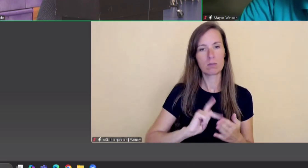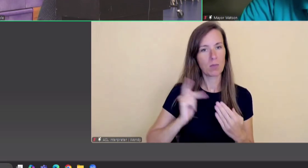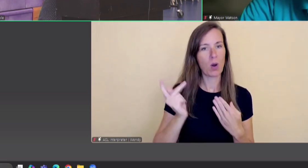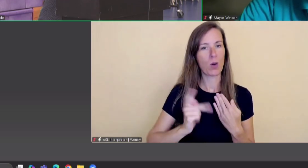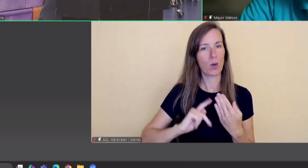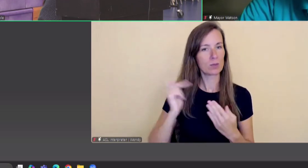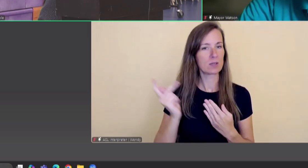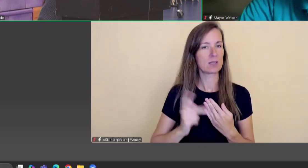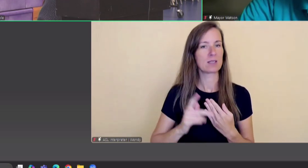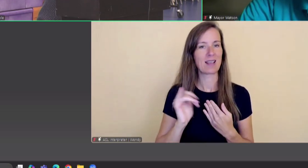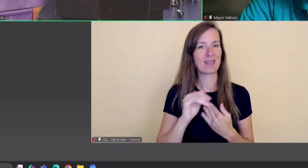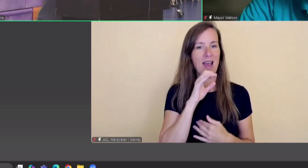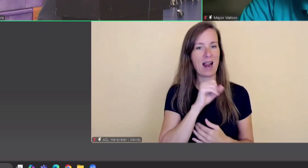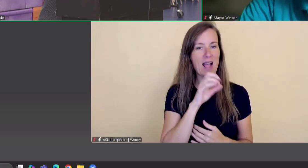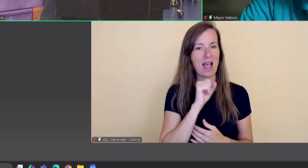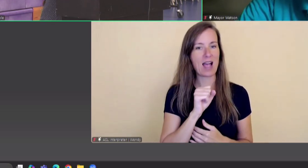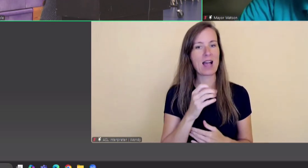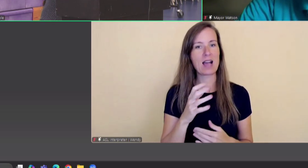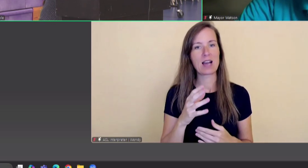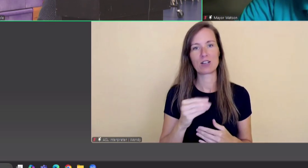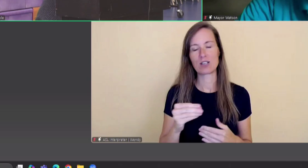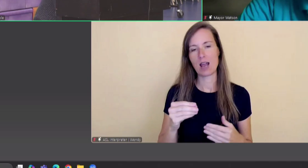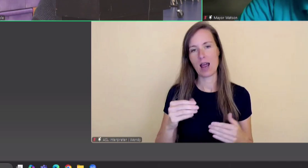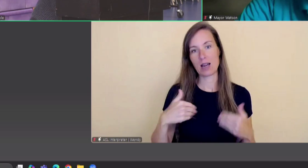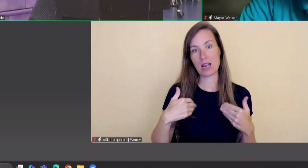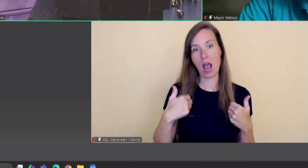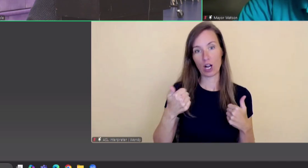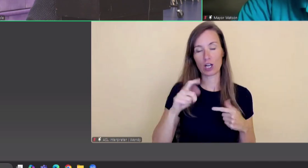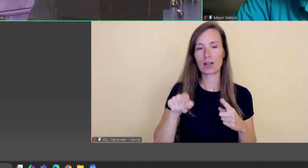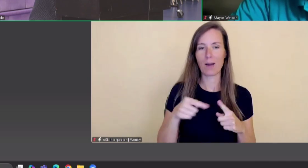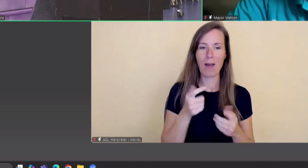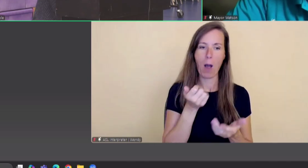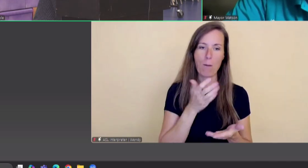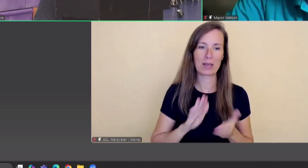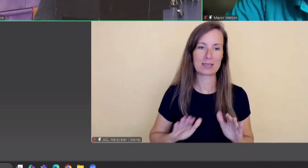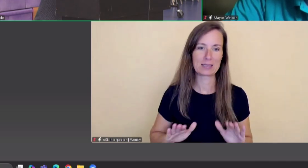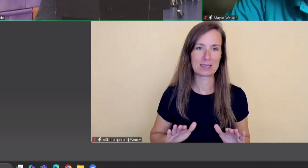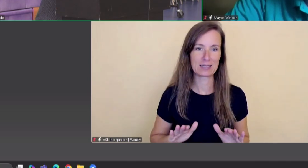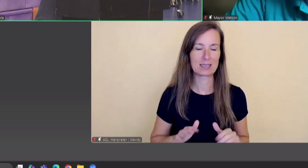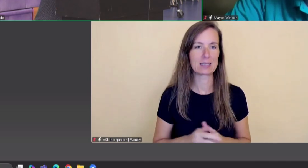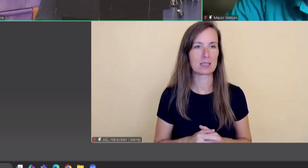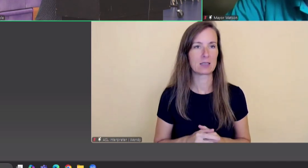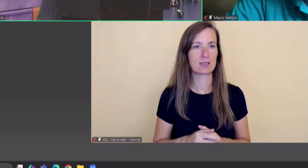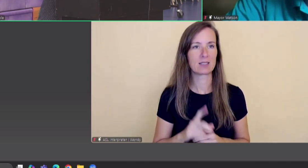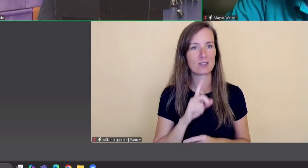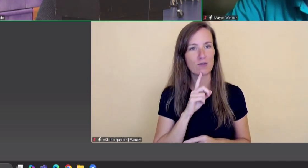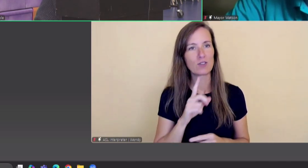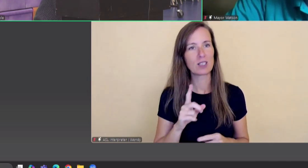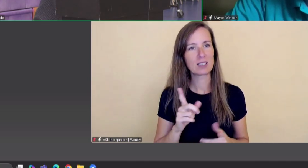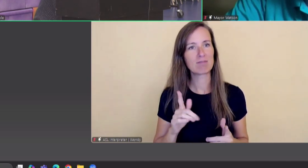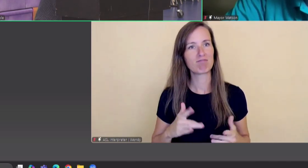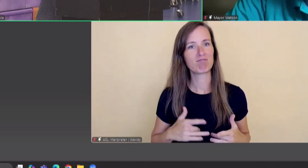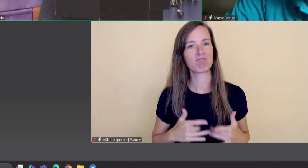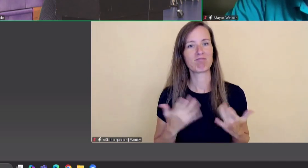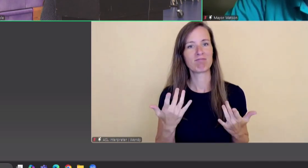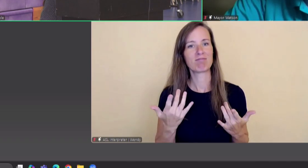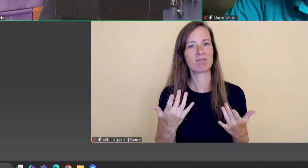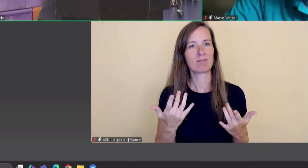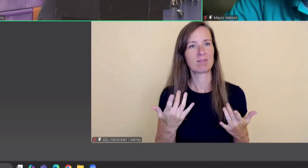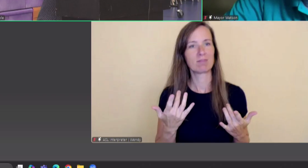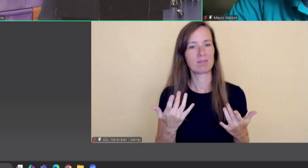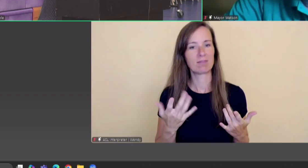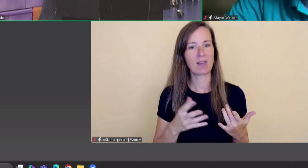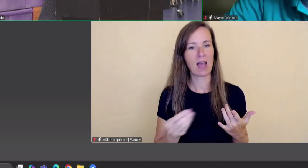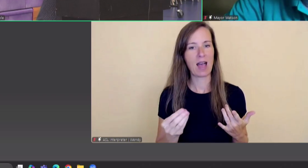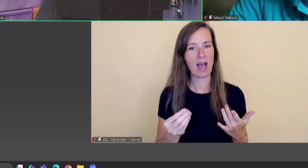age and younger about peace. It's really very exciting, and we'd love for people in town